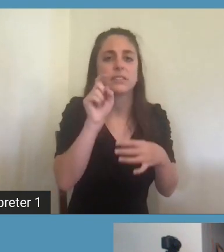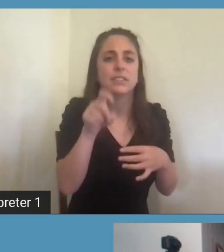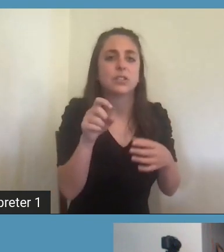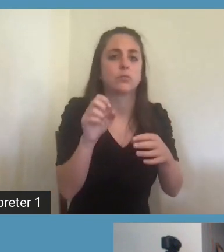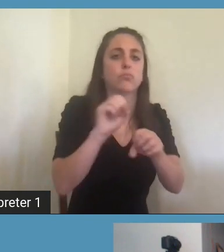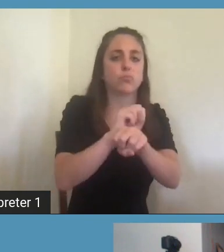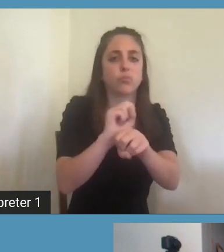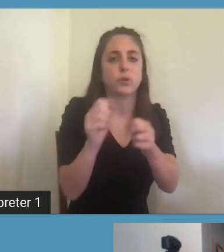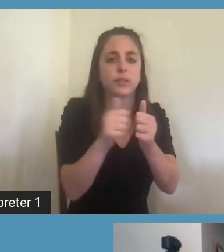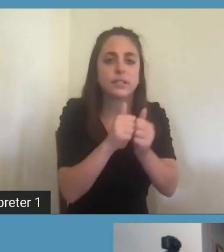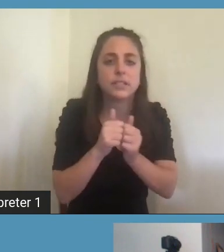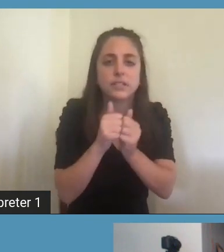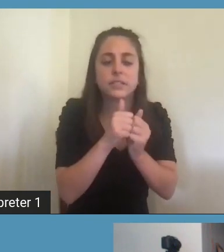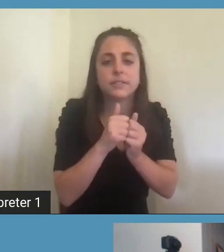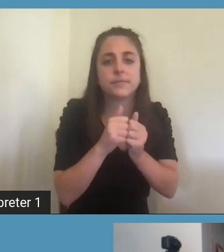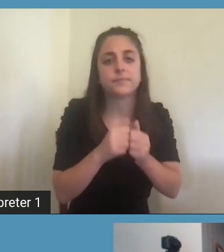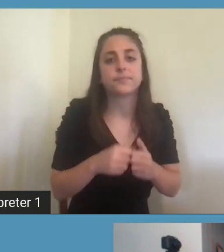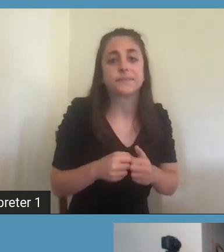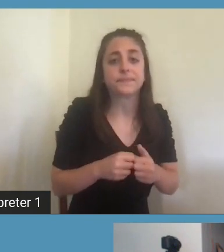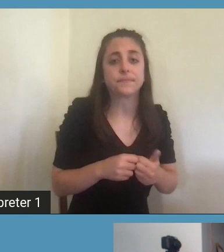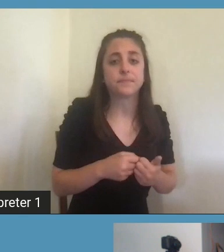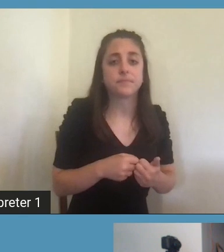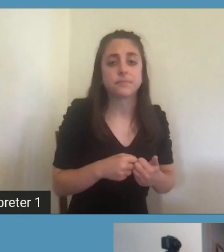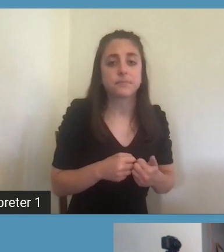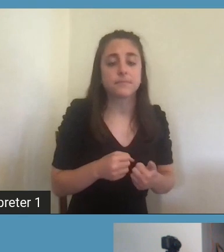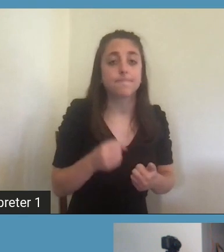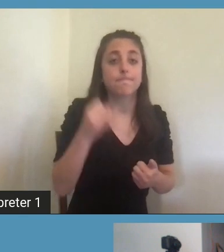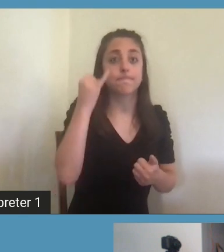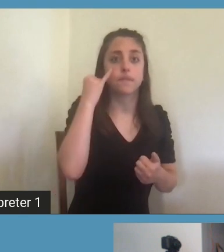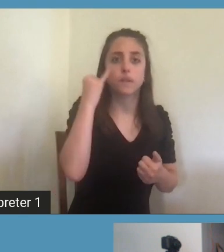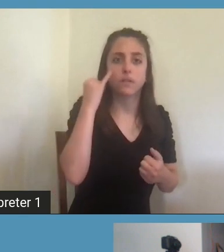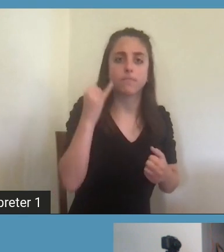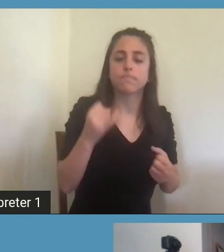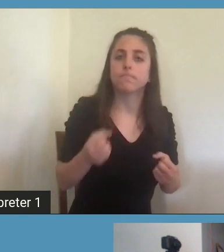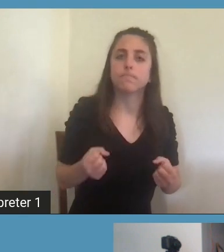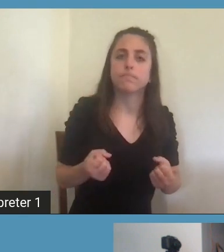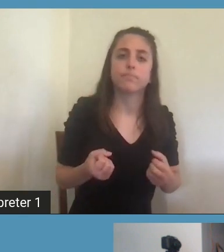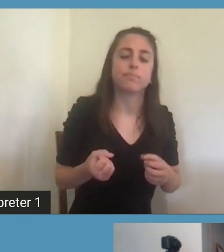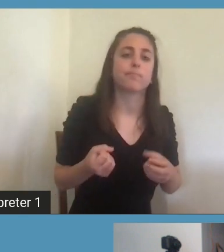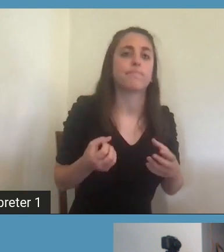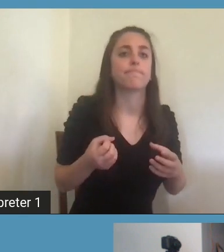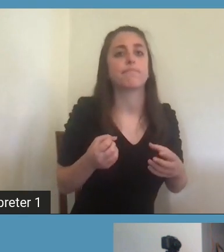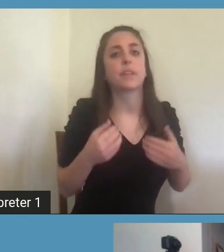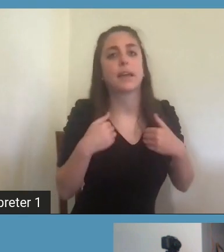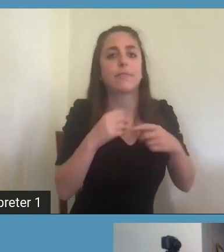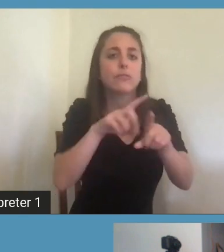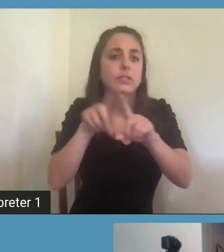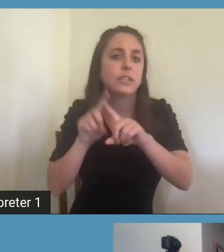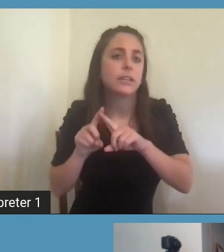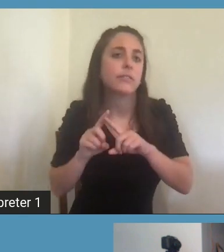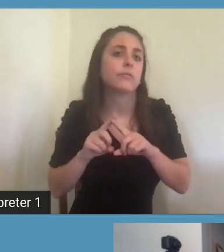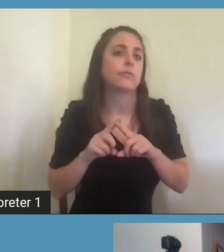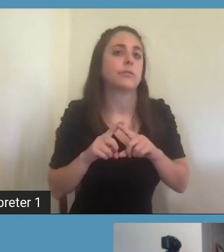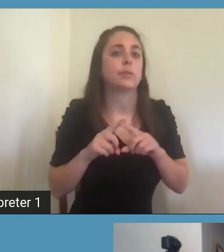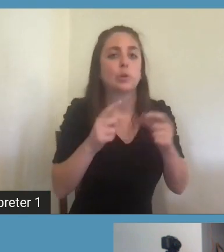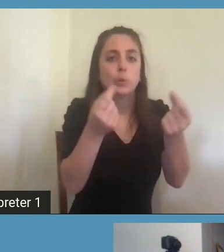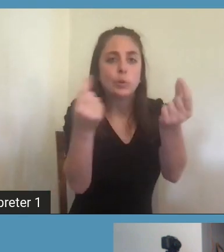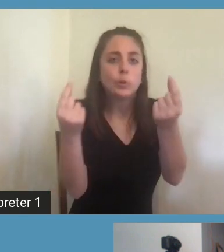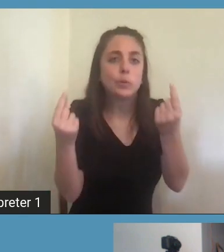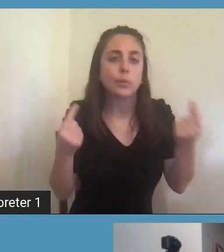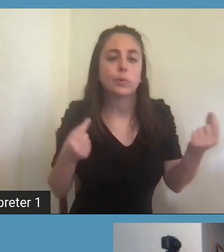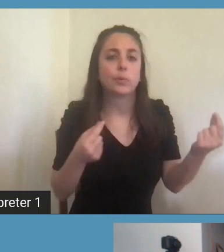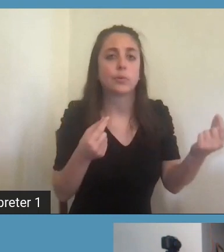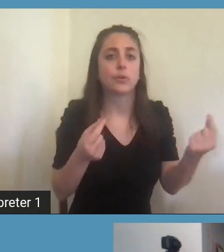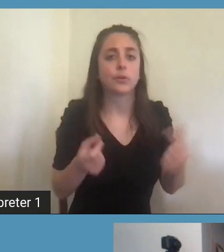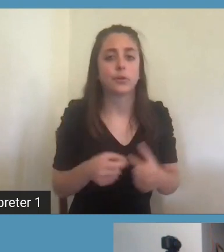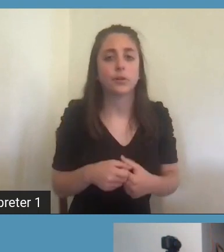think if I have a lot of stuff that's on my plate, and that's where it's tricky, again, being the only person on staff who's